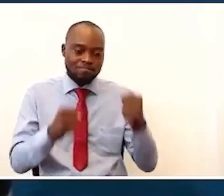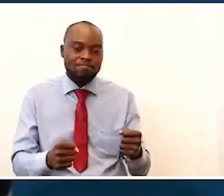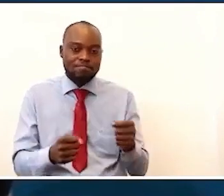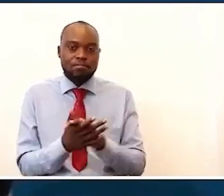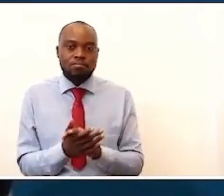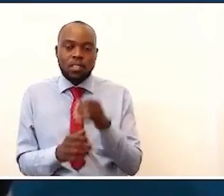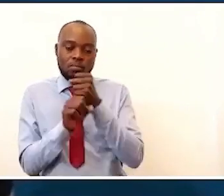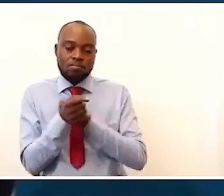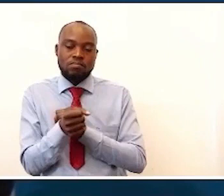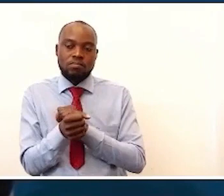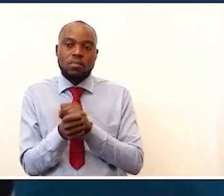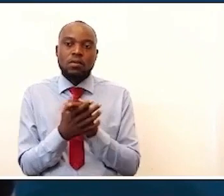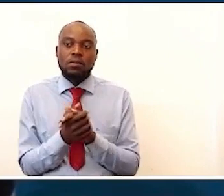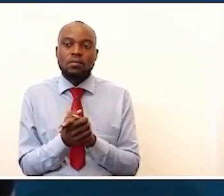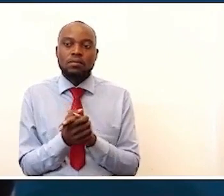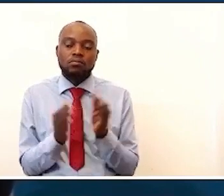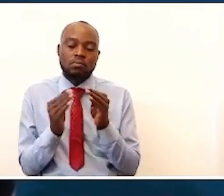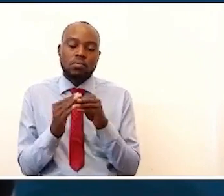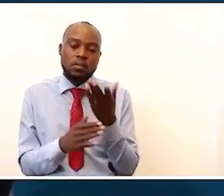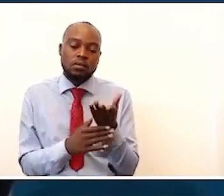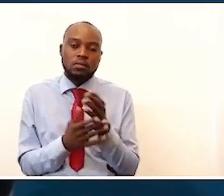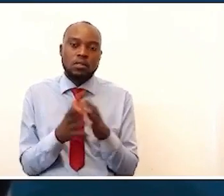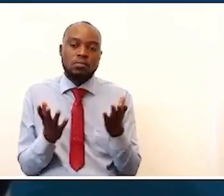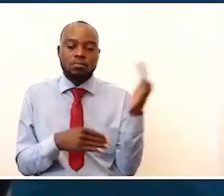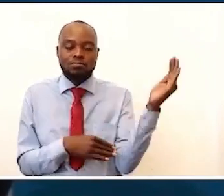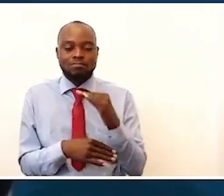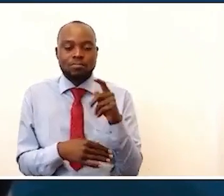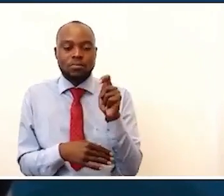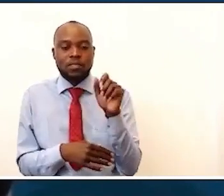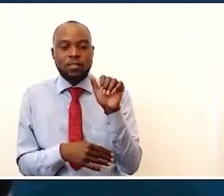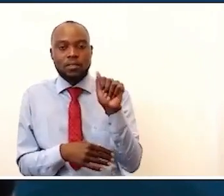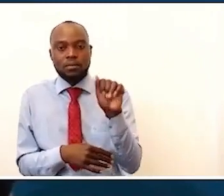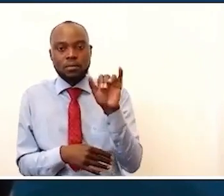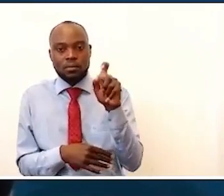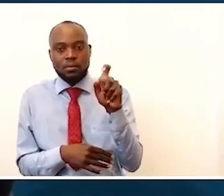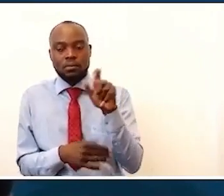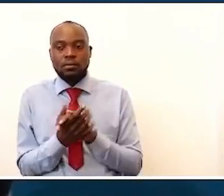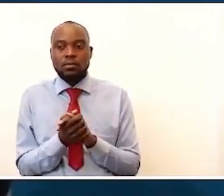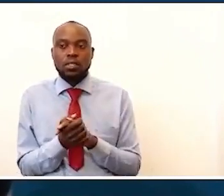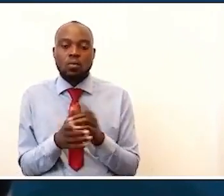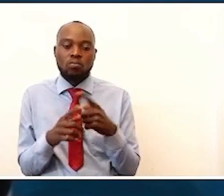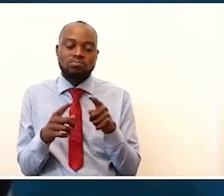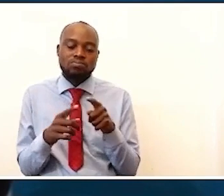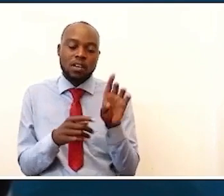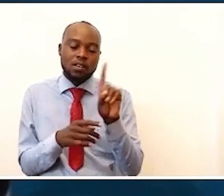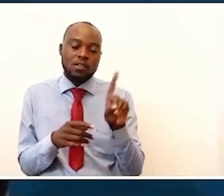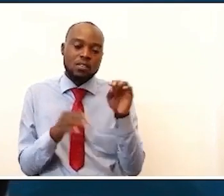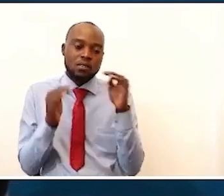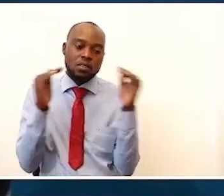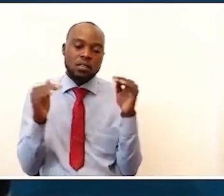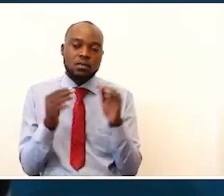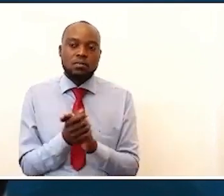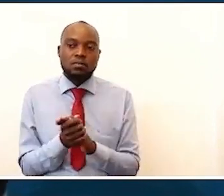the ECOSOC meeting that we are calling Tax for SDGs at the global level. But at the regional level, it